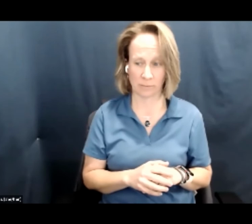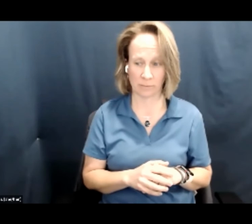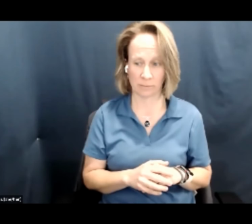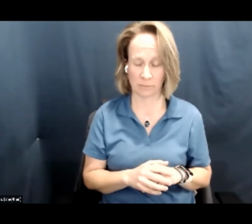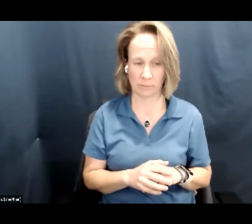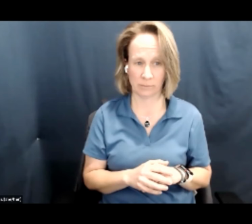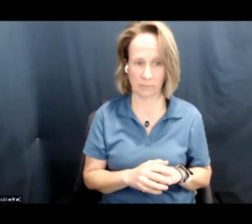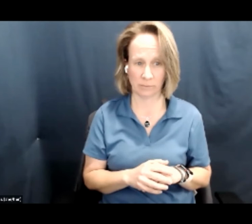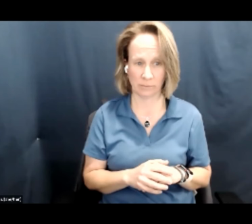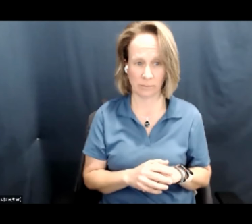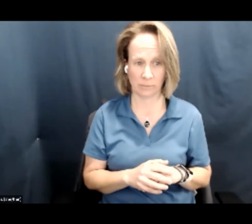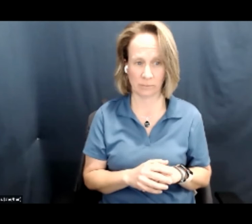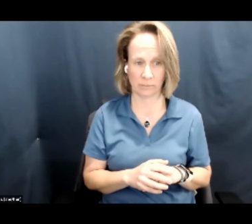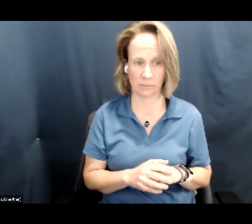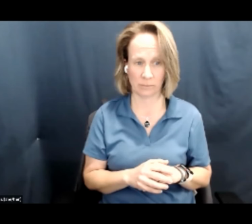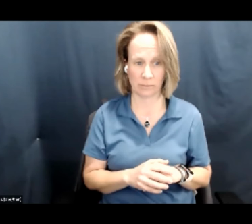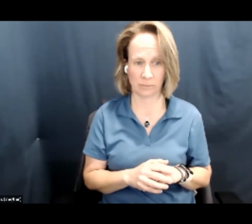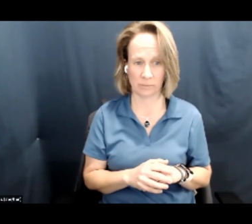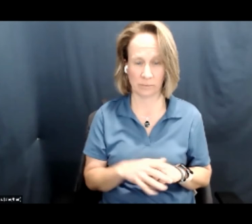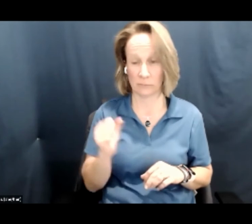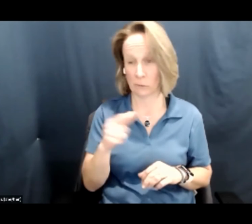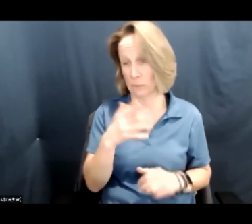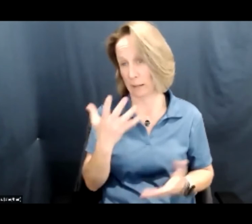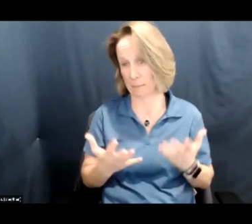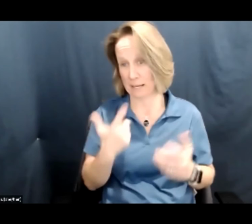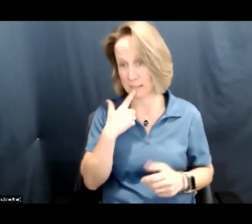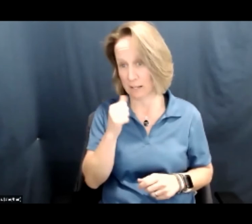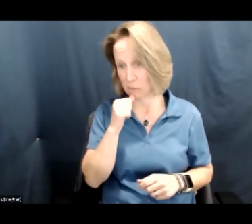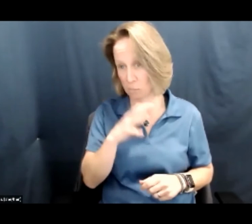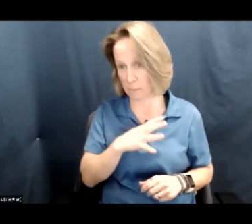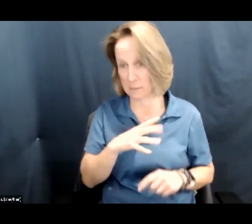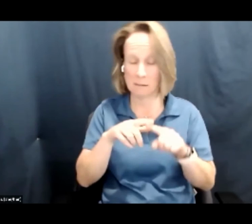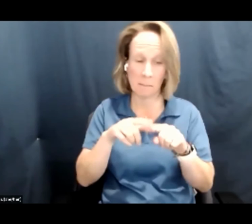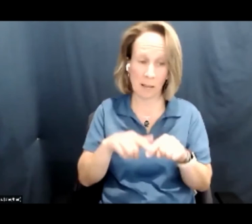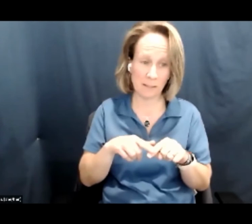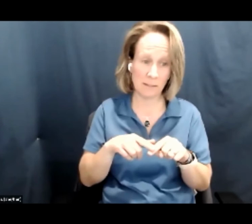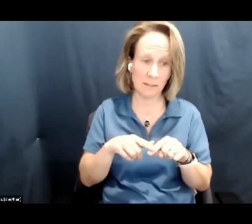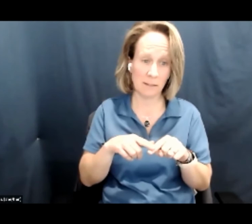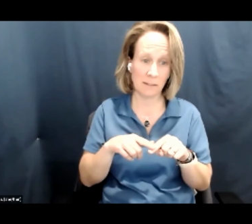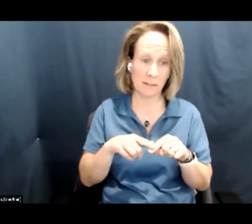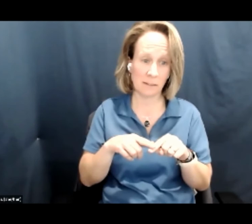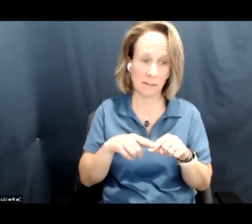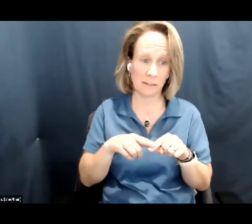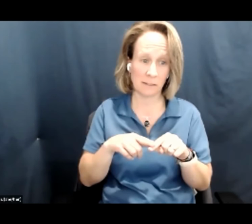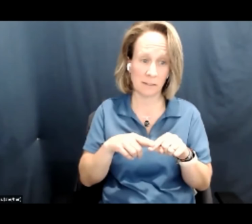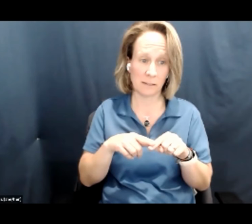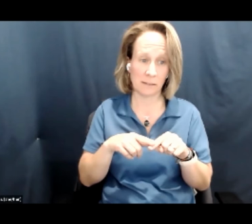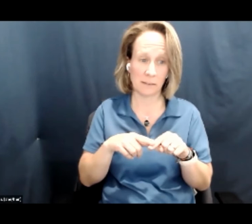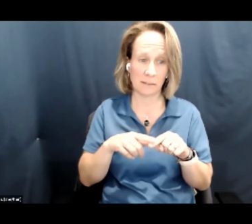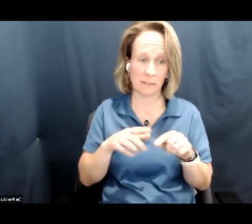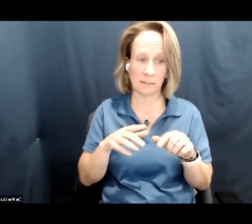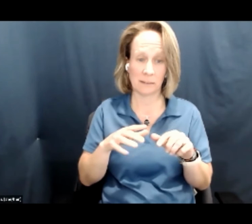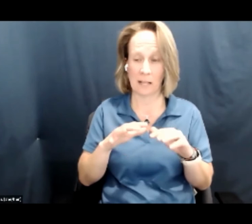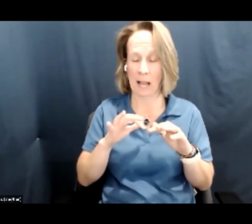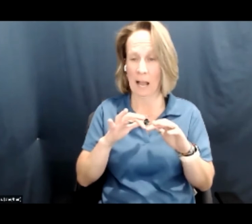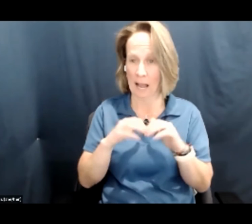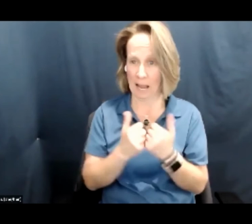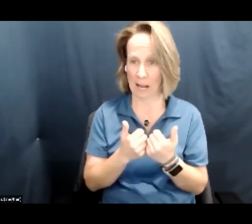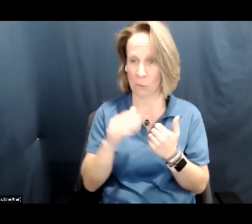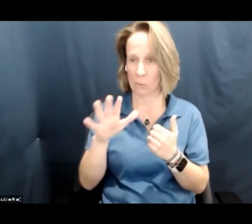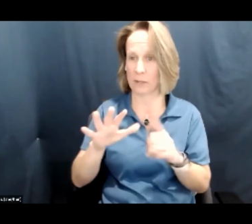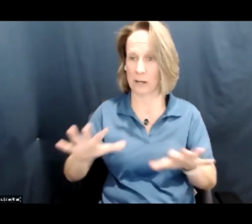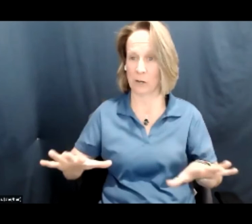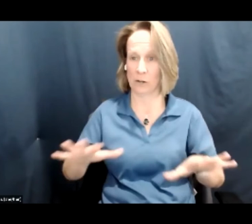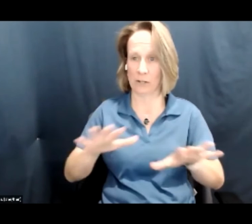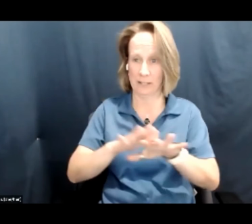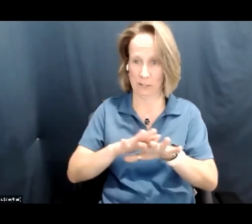Right, so they may identify as a woman, depending on how their intersex identity was handled when